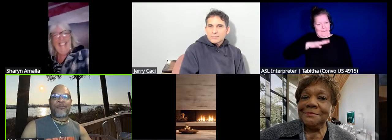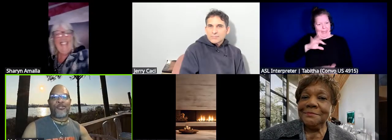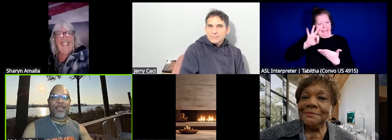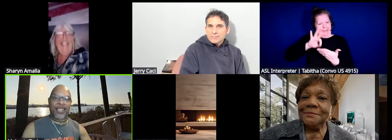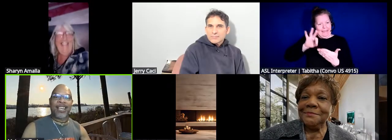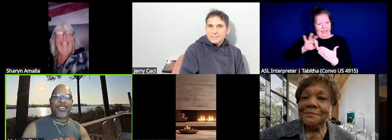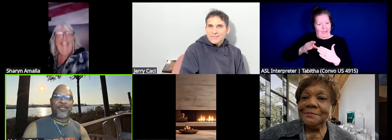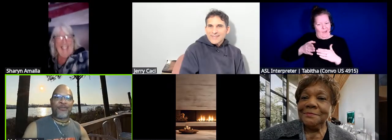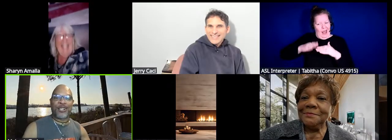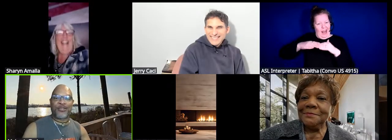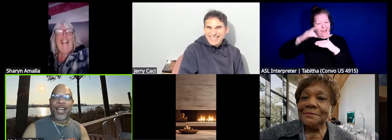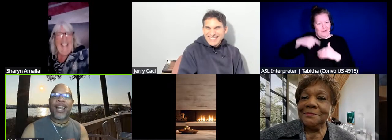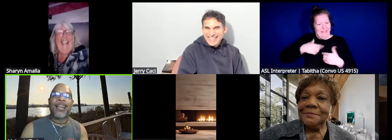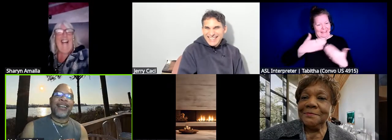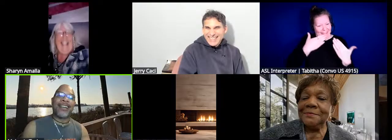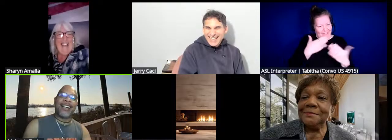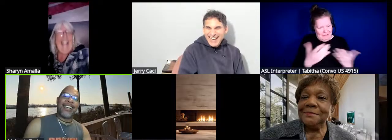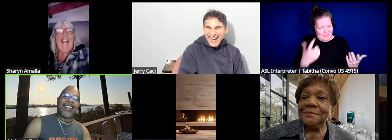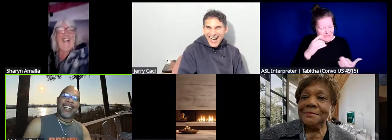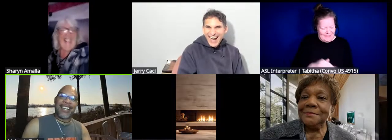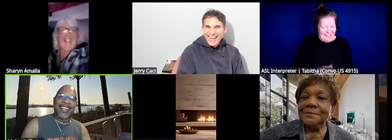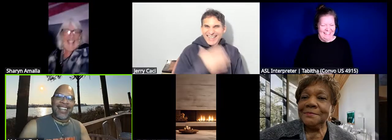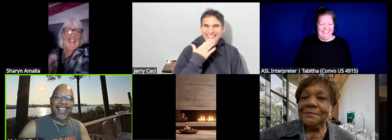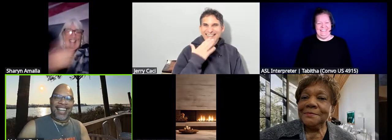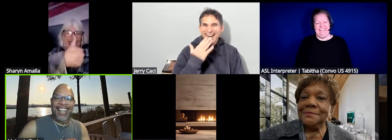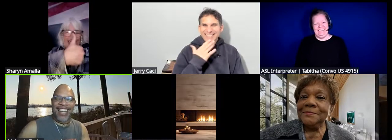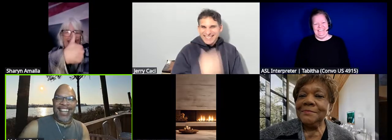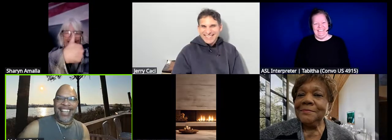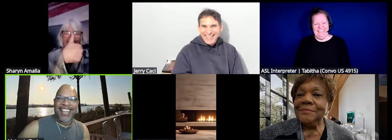room up for me. Thank you very much for that.